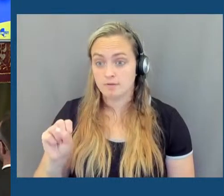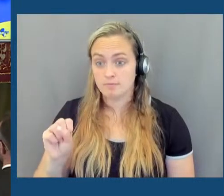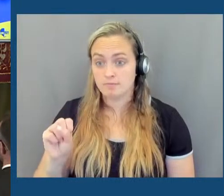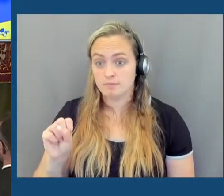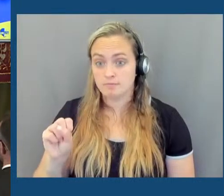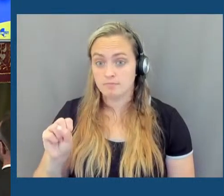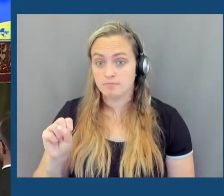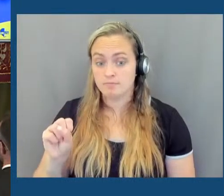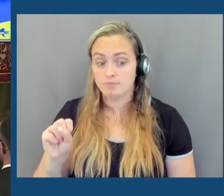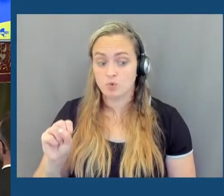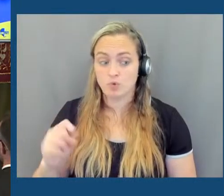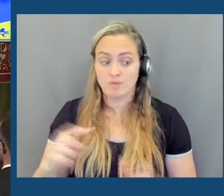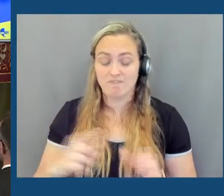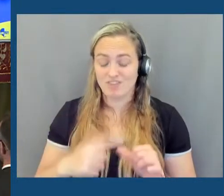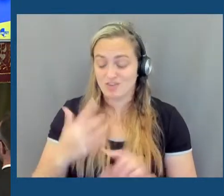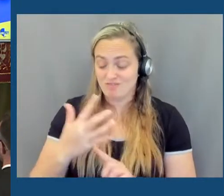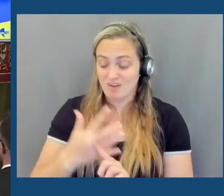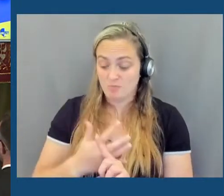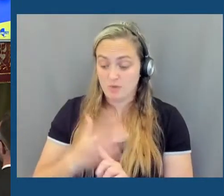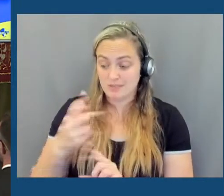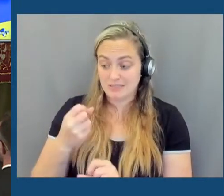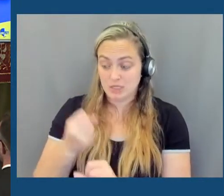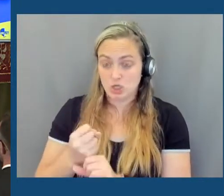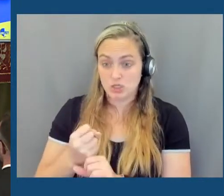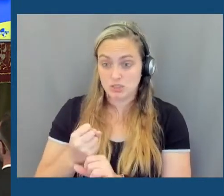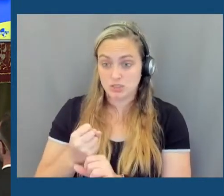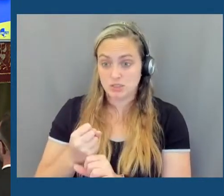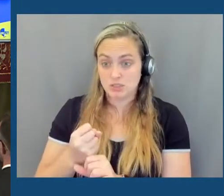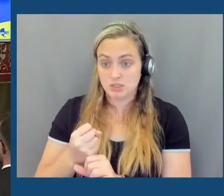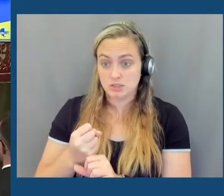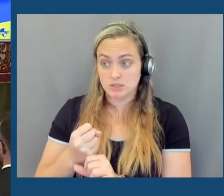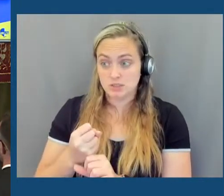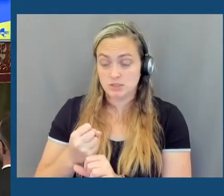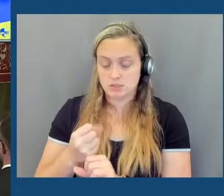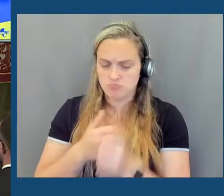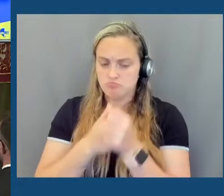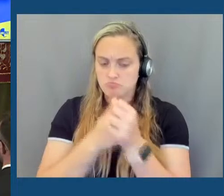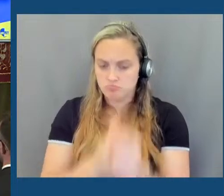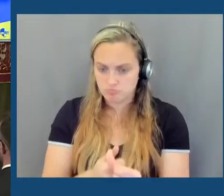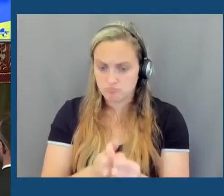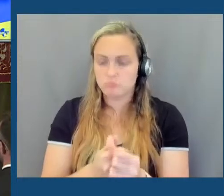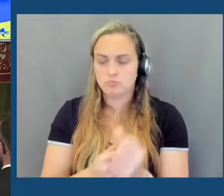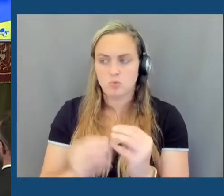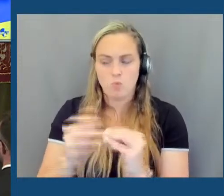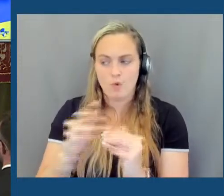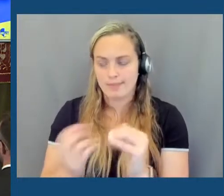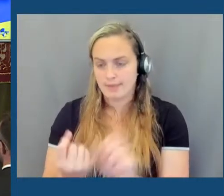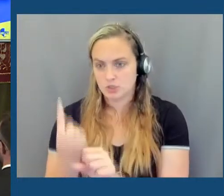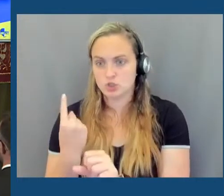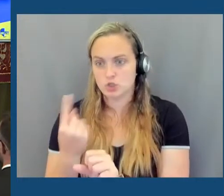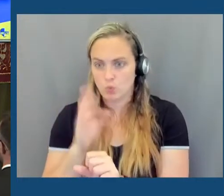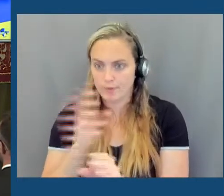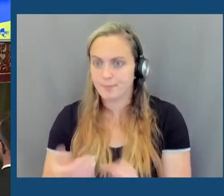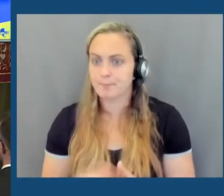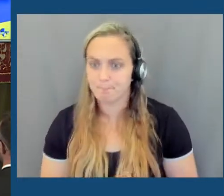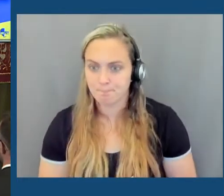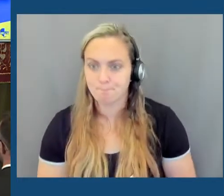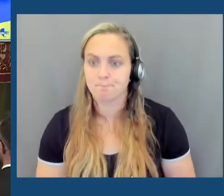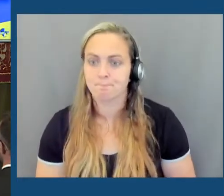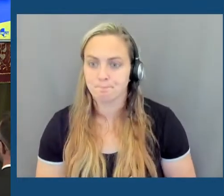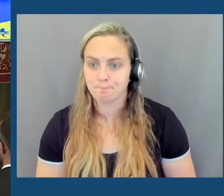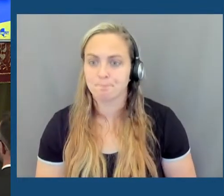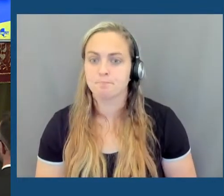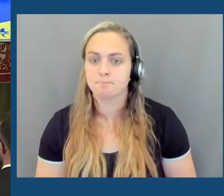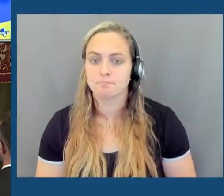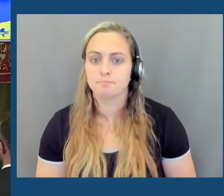through the first 5 months of this year, putting us on track to far exceed last year's numbers. And we are